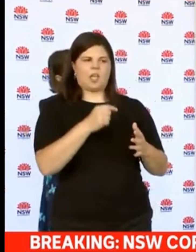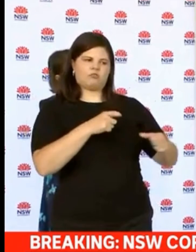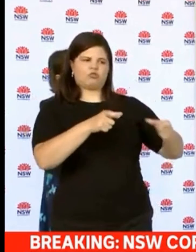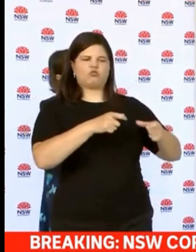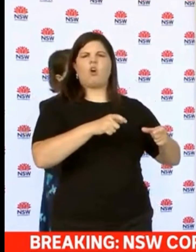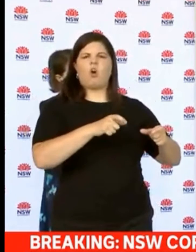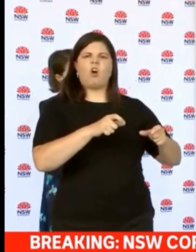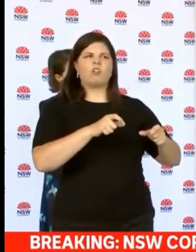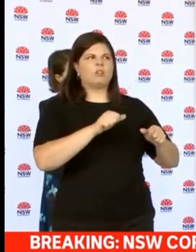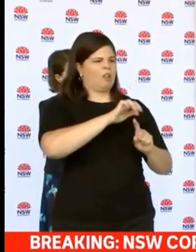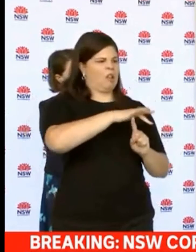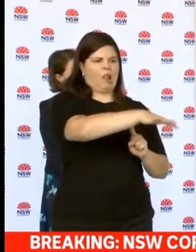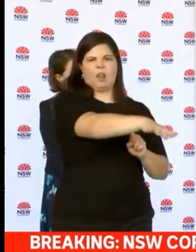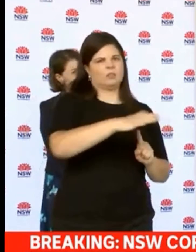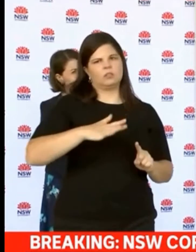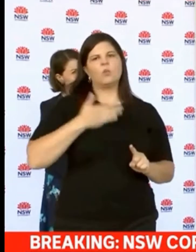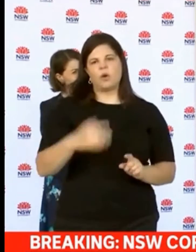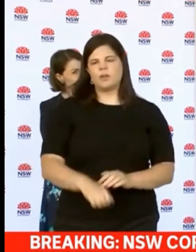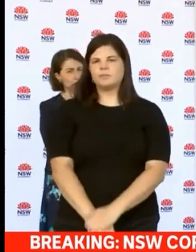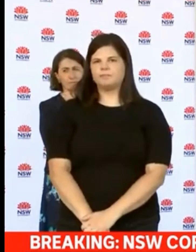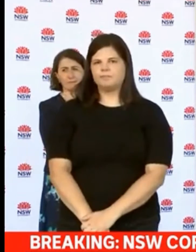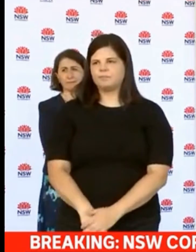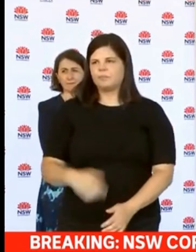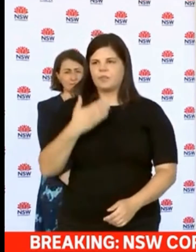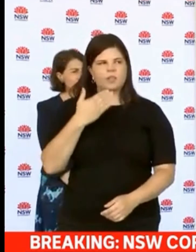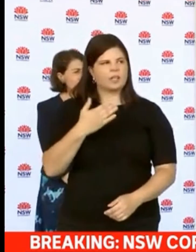sure we can bring this virus well and truly the way we want it. Thank you.